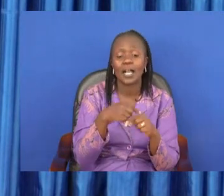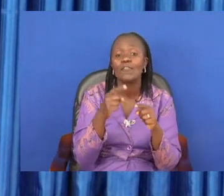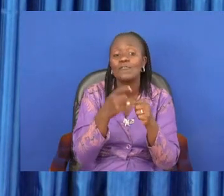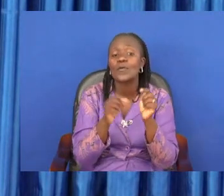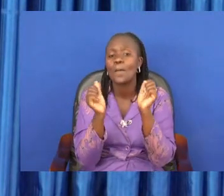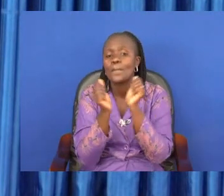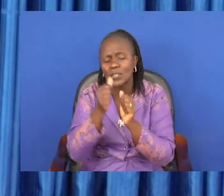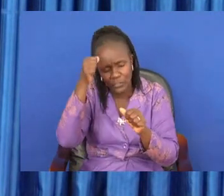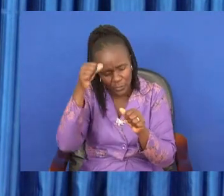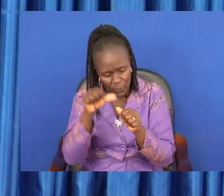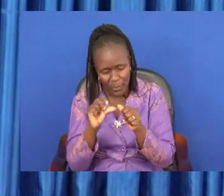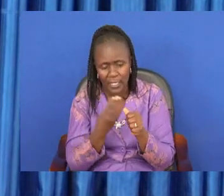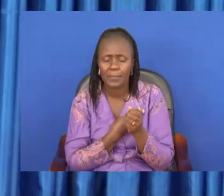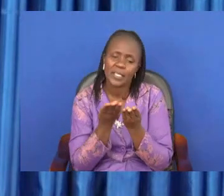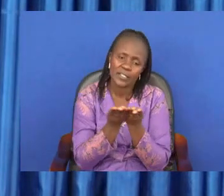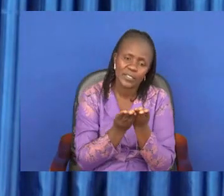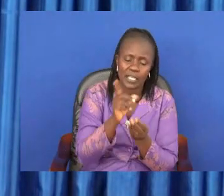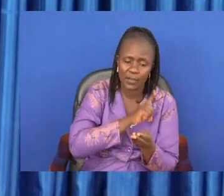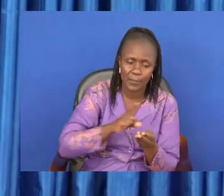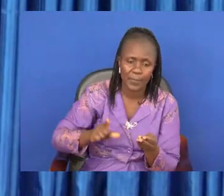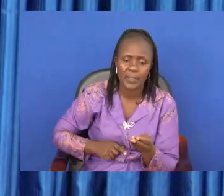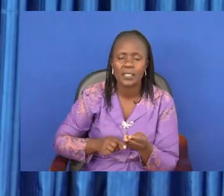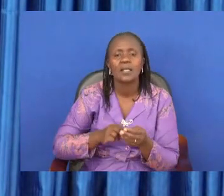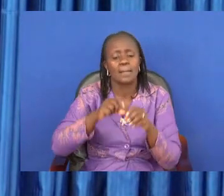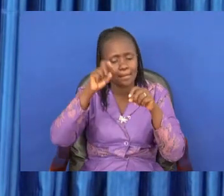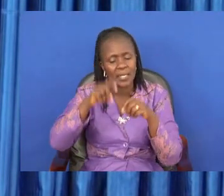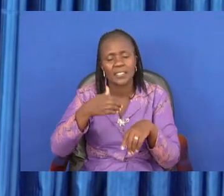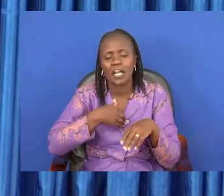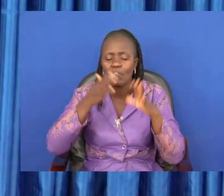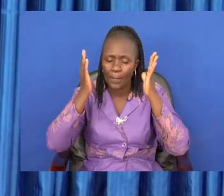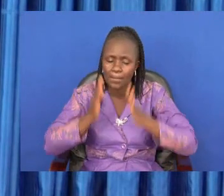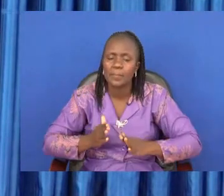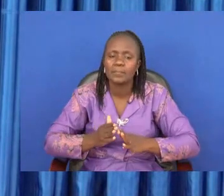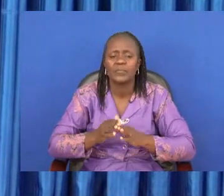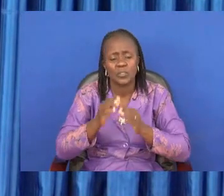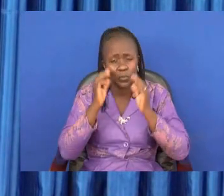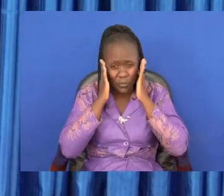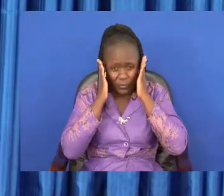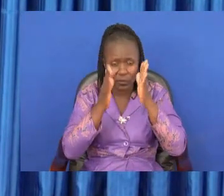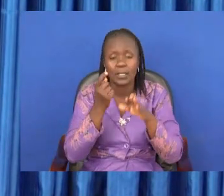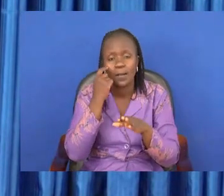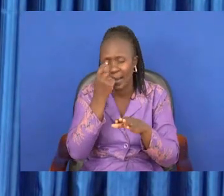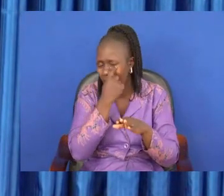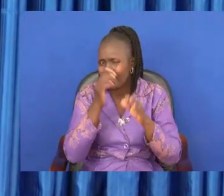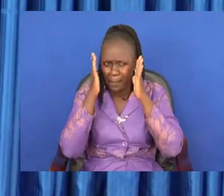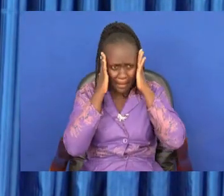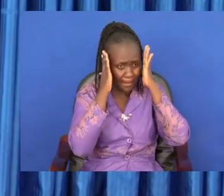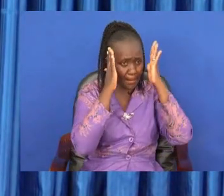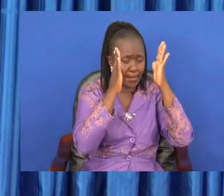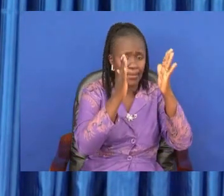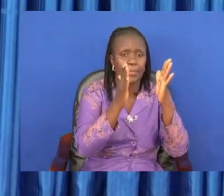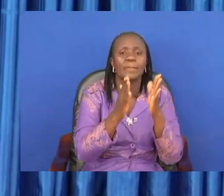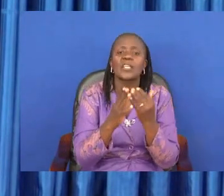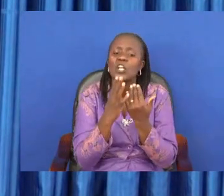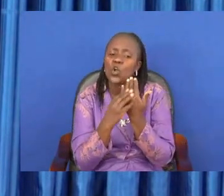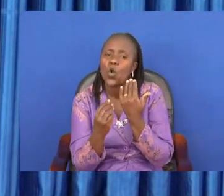Paul to remind us that as we serve the Lord, we should have somebody that we can be able to focus our eyes on. We should have somebody whom